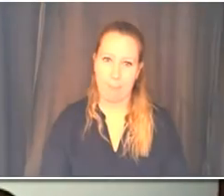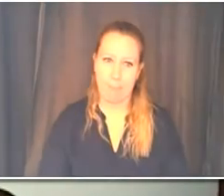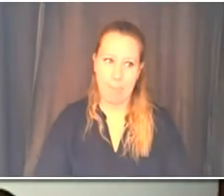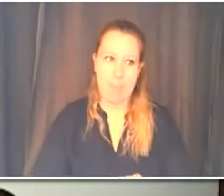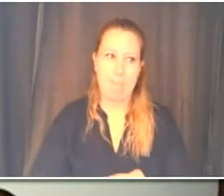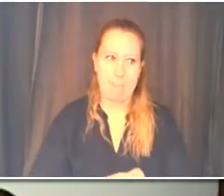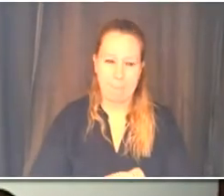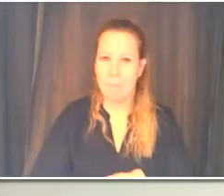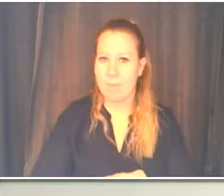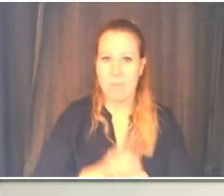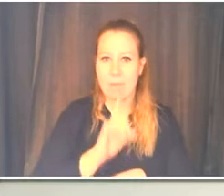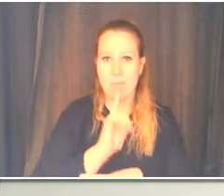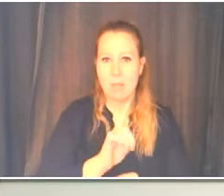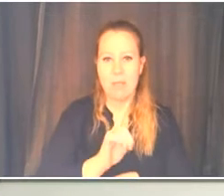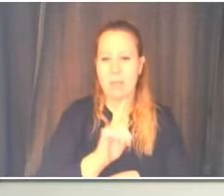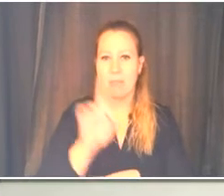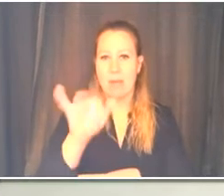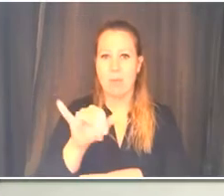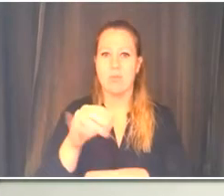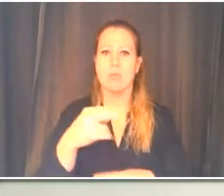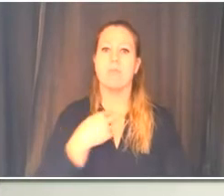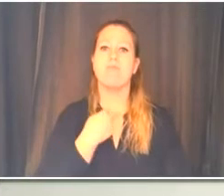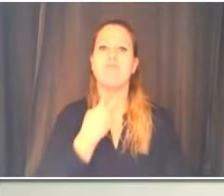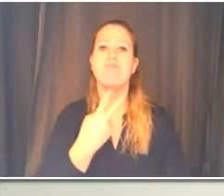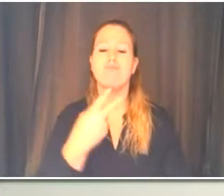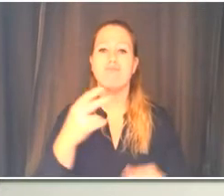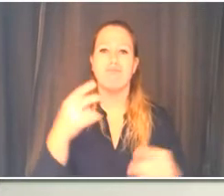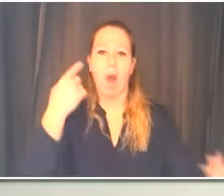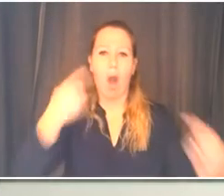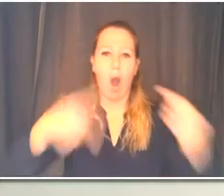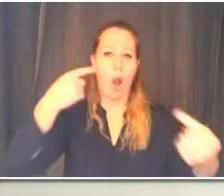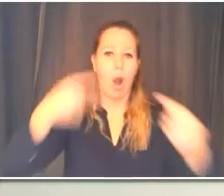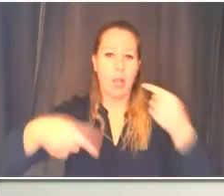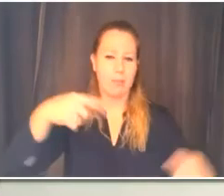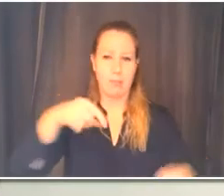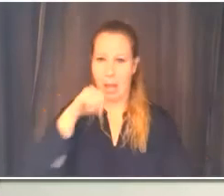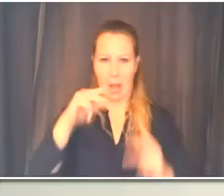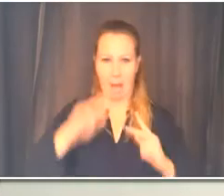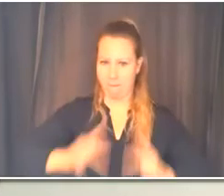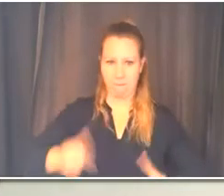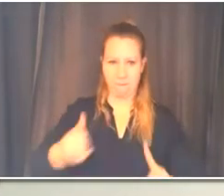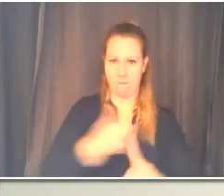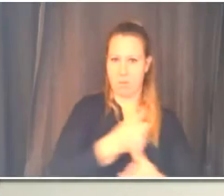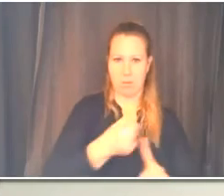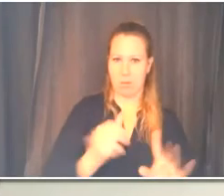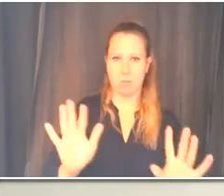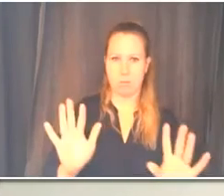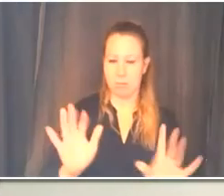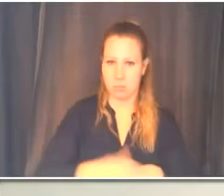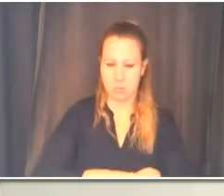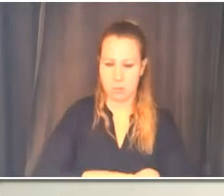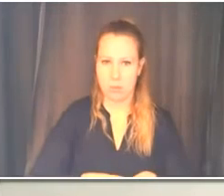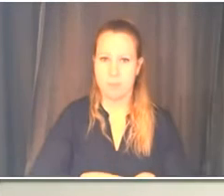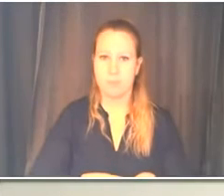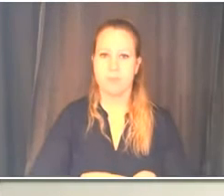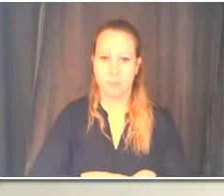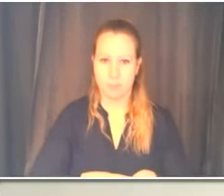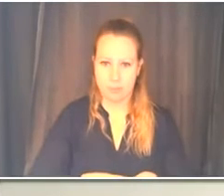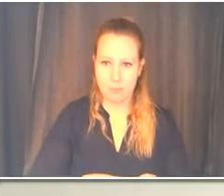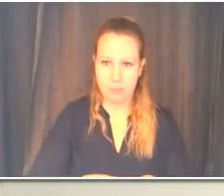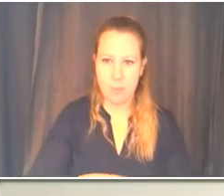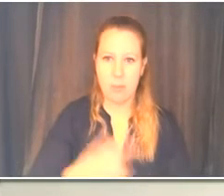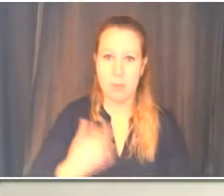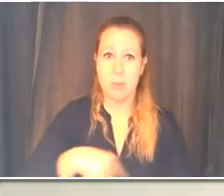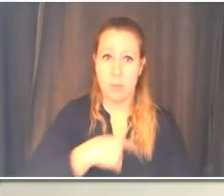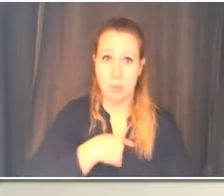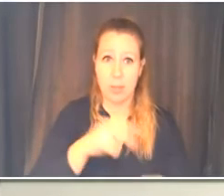um but but I guess deputy chief the concern is that officers are not making arrests in all cases that they